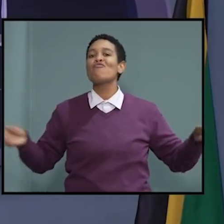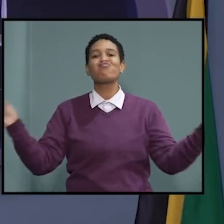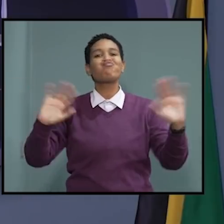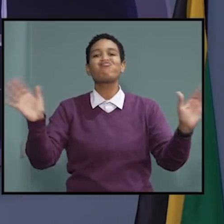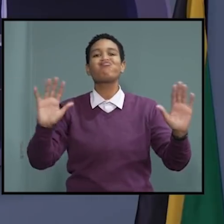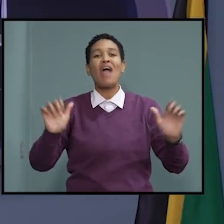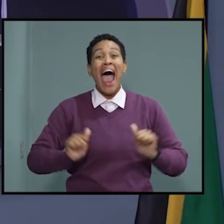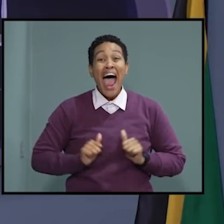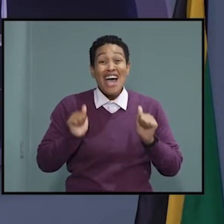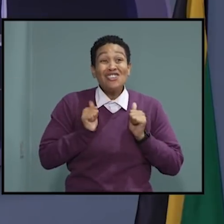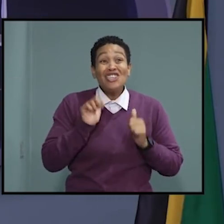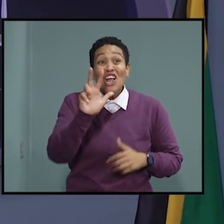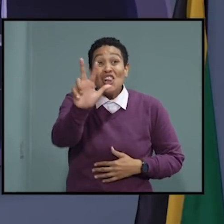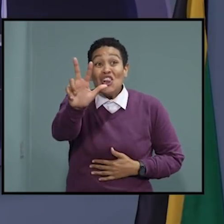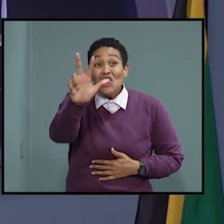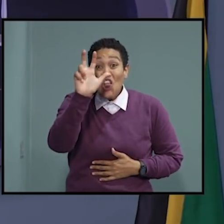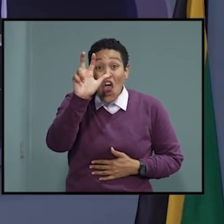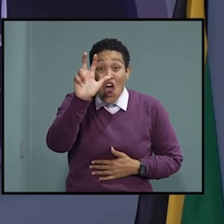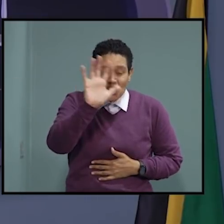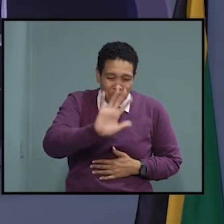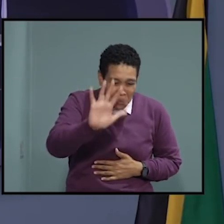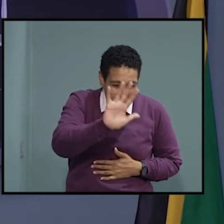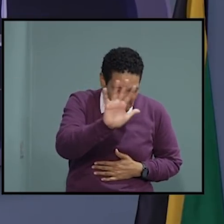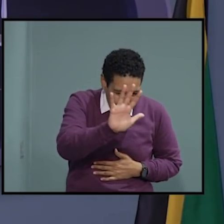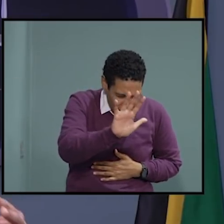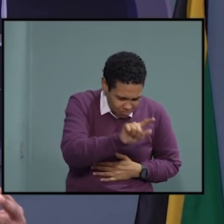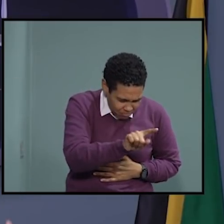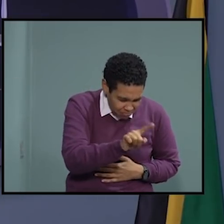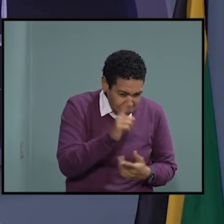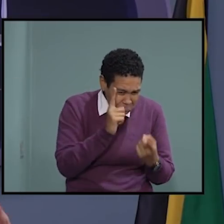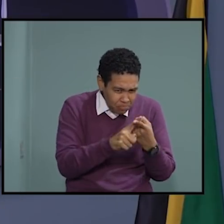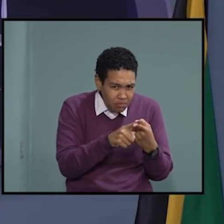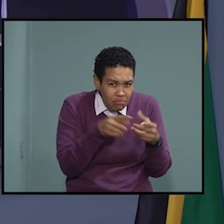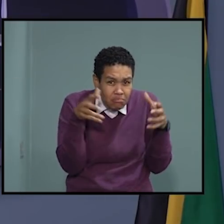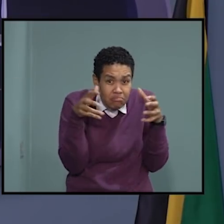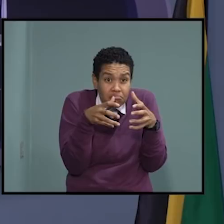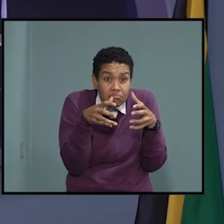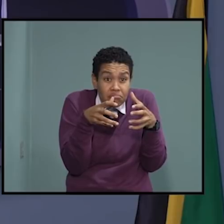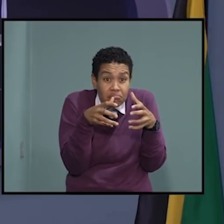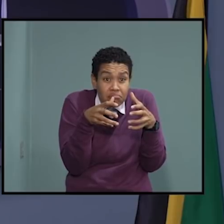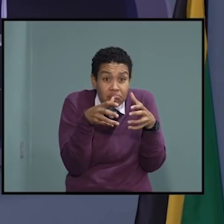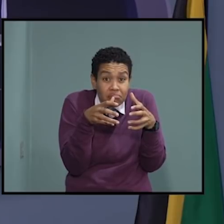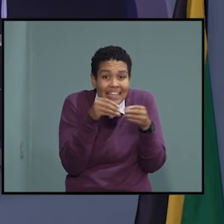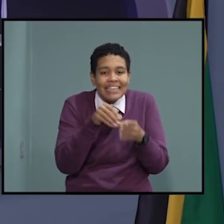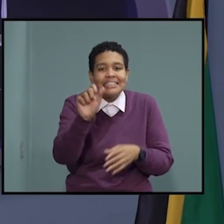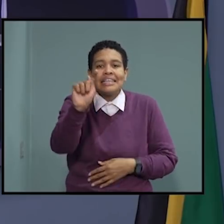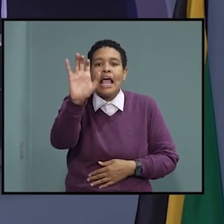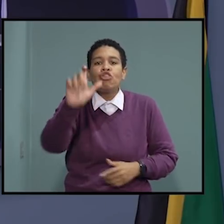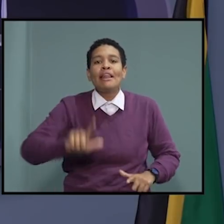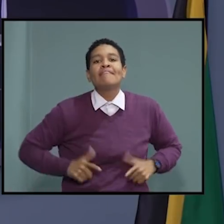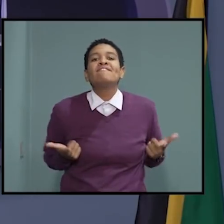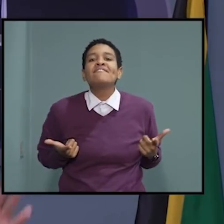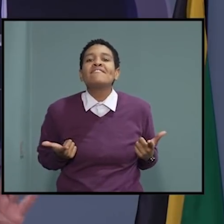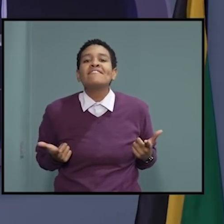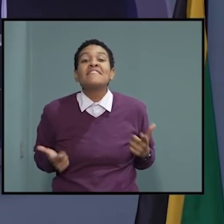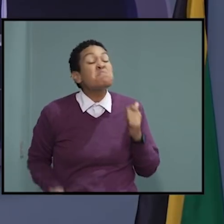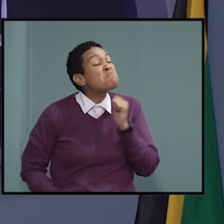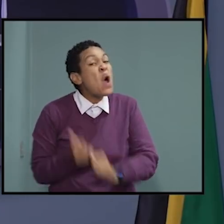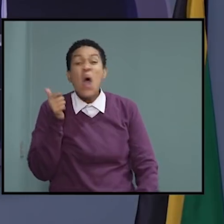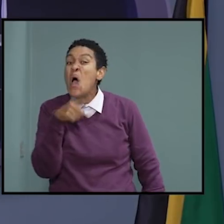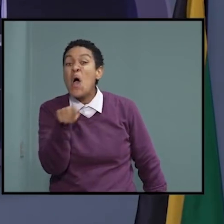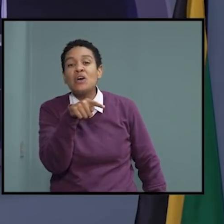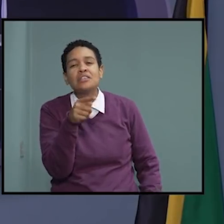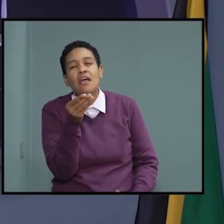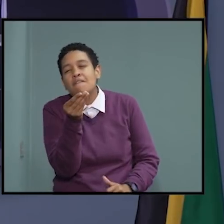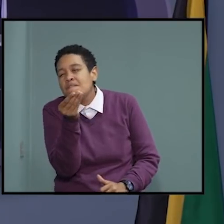plus that we have already mapped have clustered mainly in St. Catherine and parts